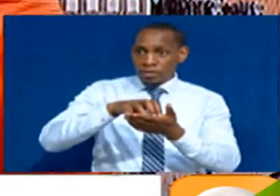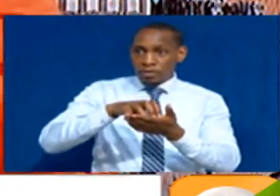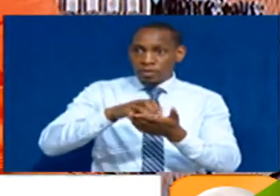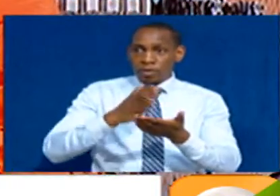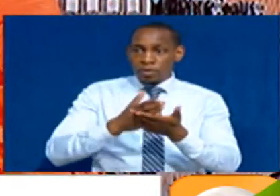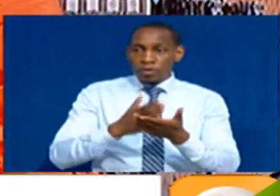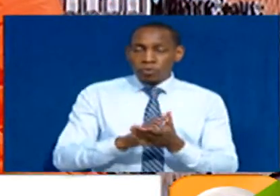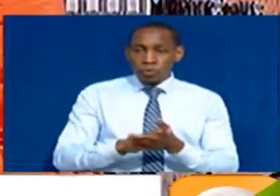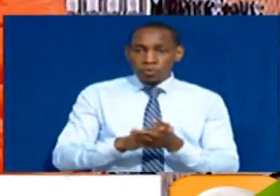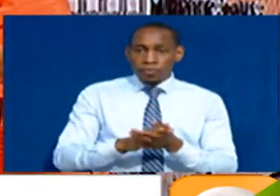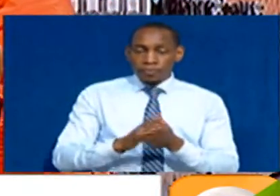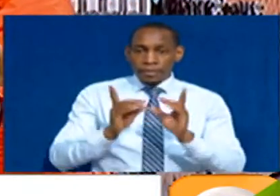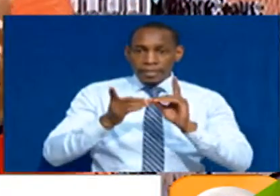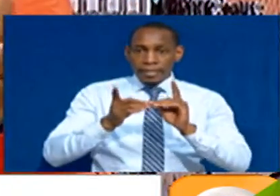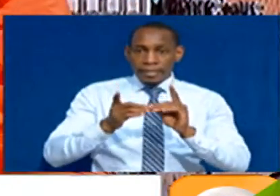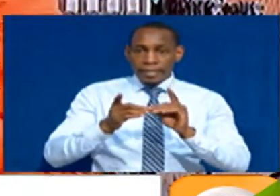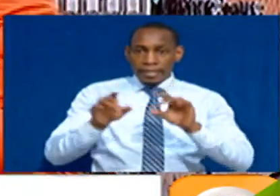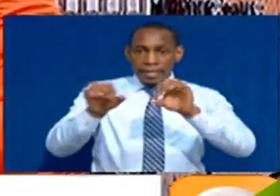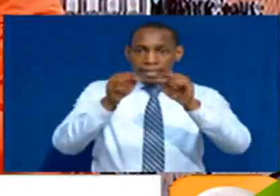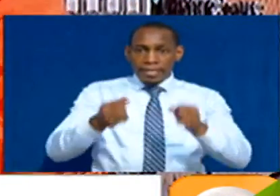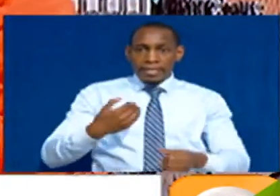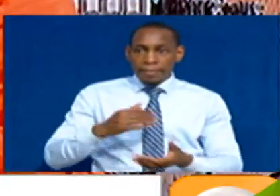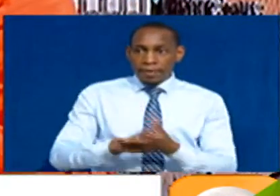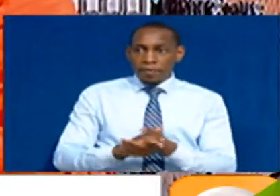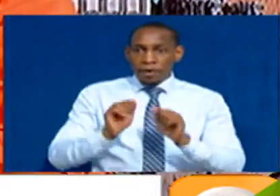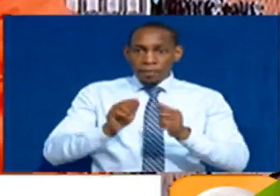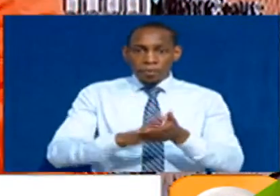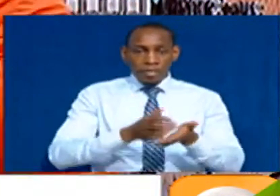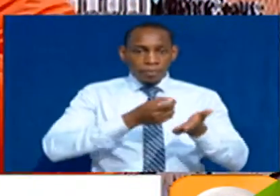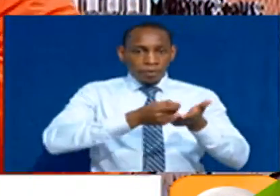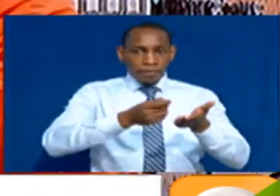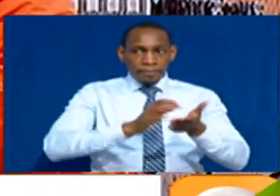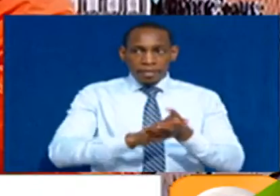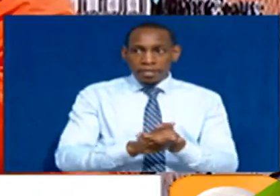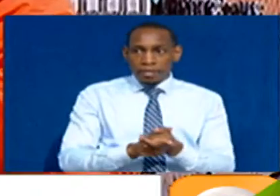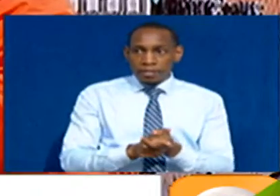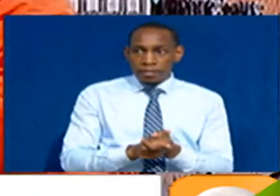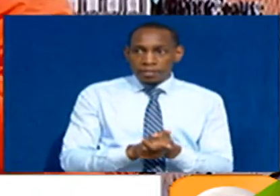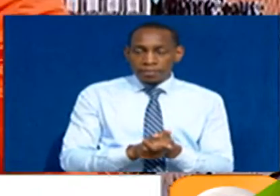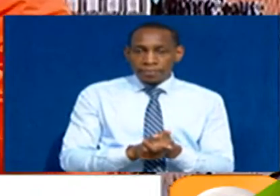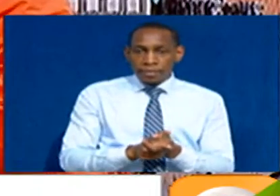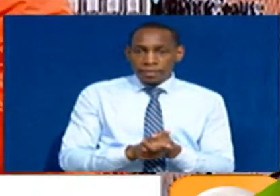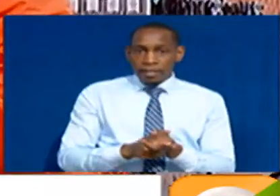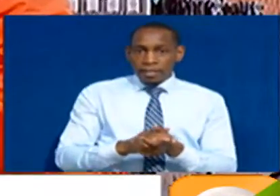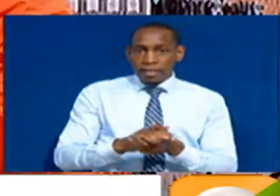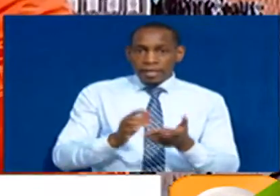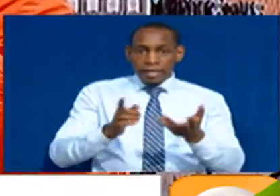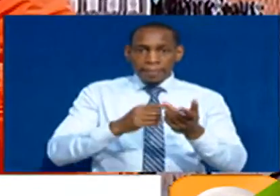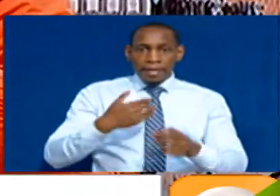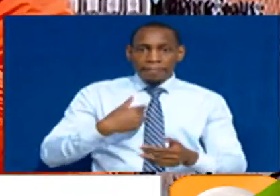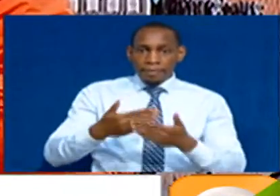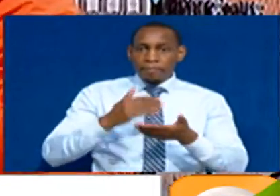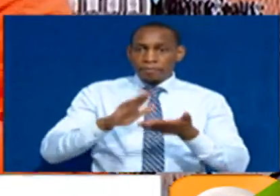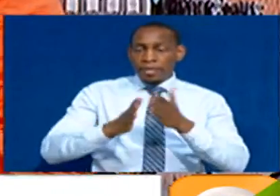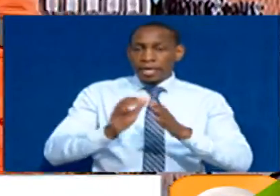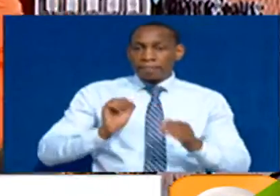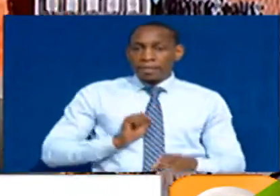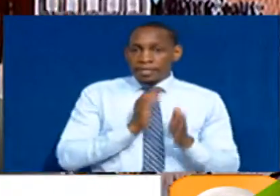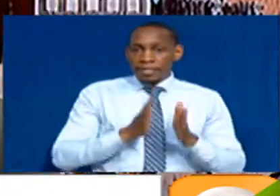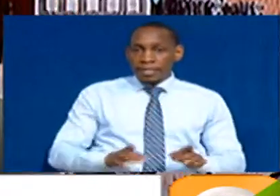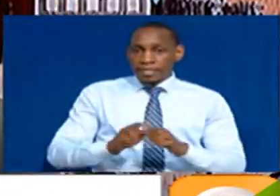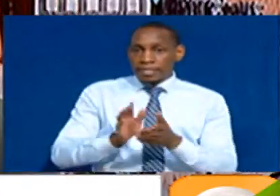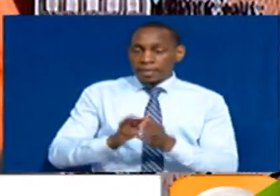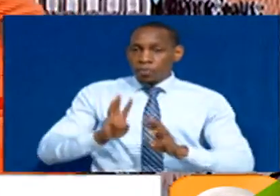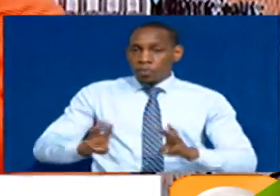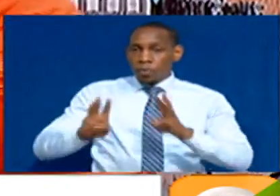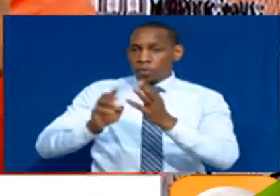we have a database where anyone can go in and key in and say, how much did Ledamo Lekina have before he became a senator, and how much does